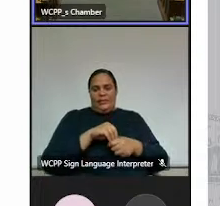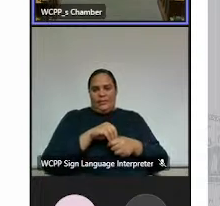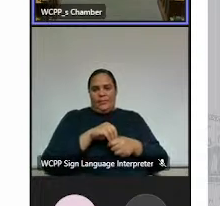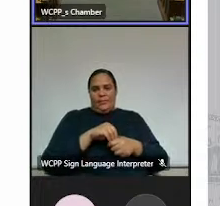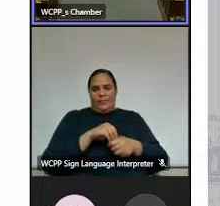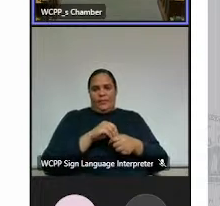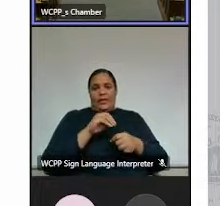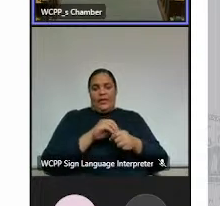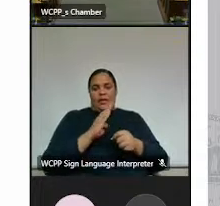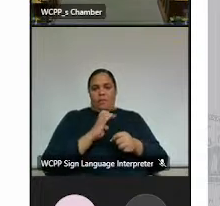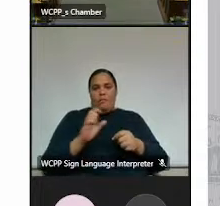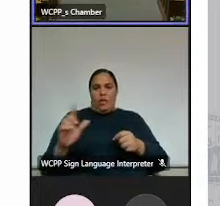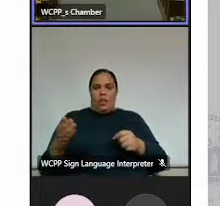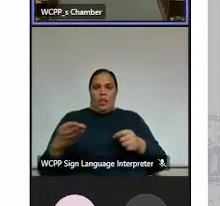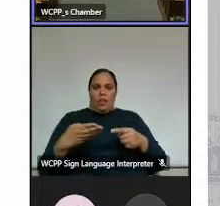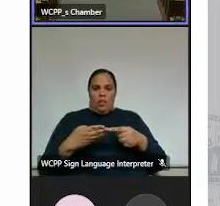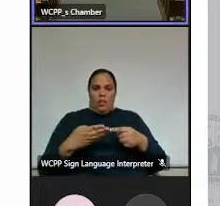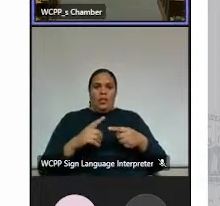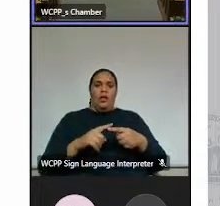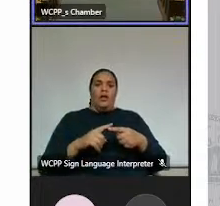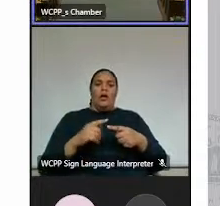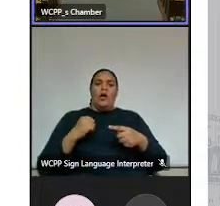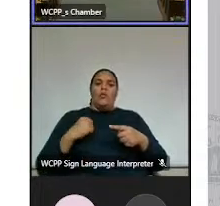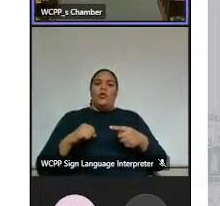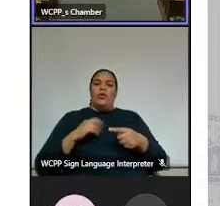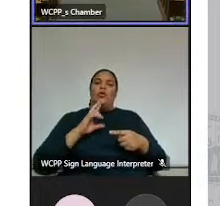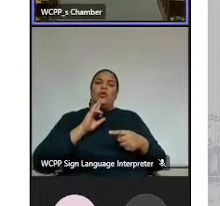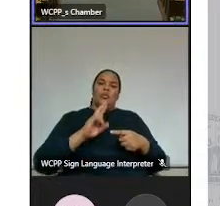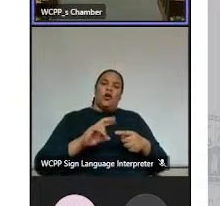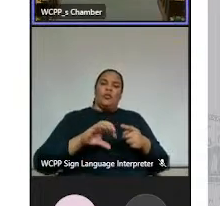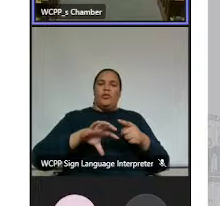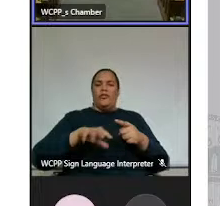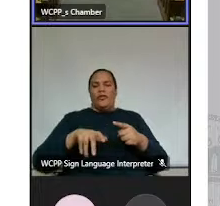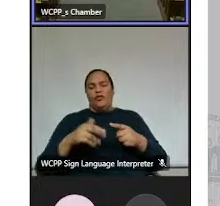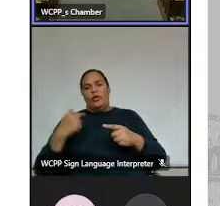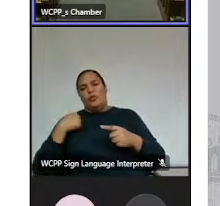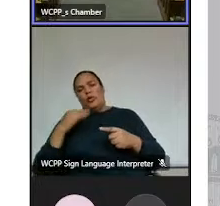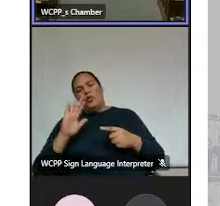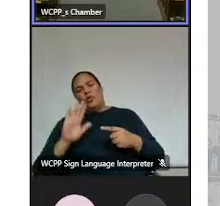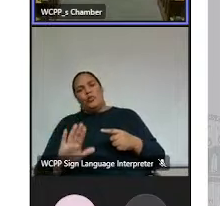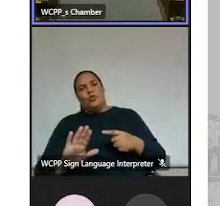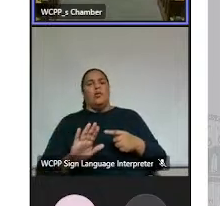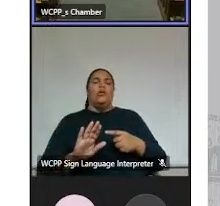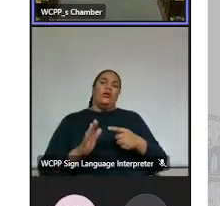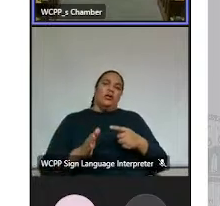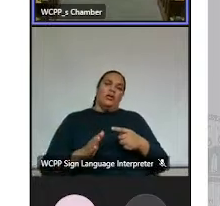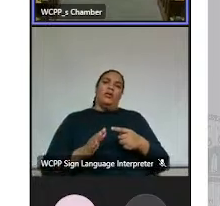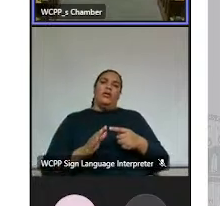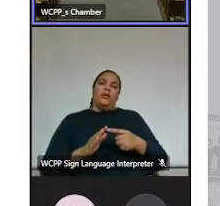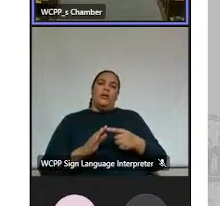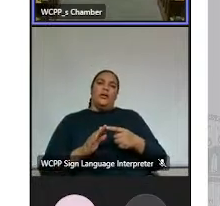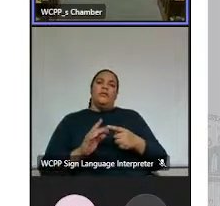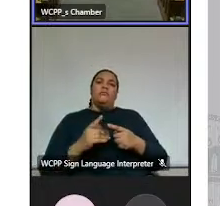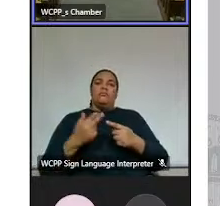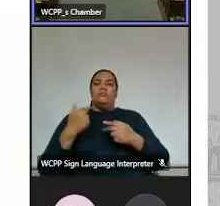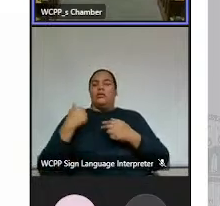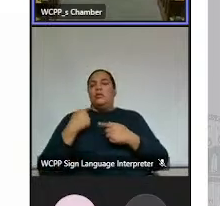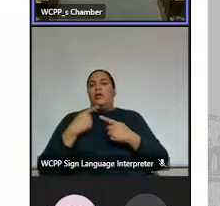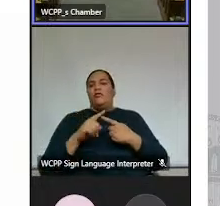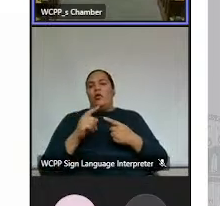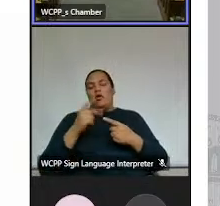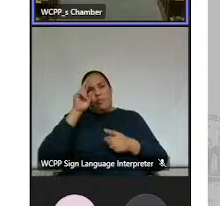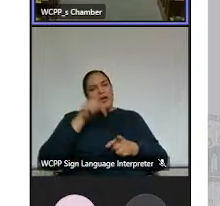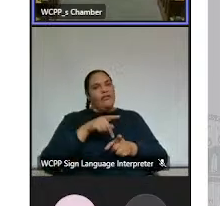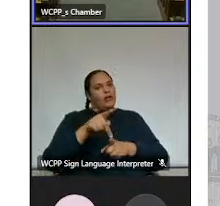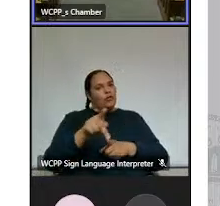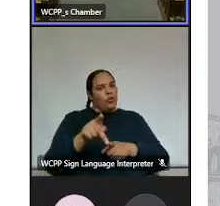within the bill. Municipal responsibilities, provincial responsibilities, the responsibilities of